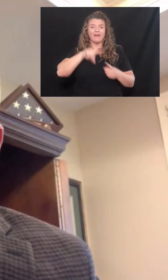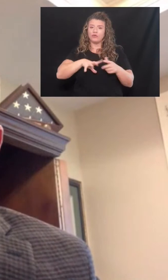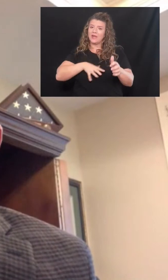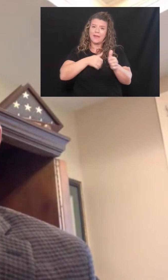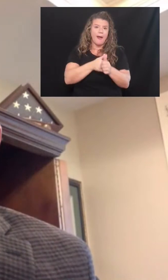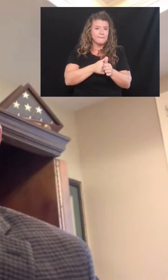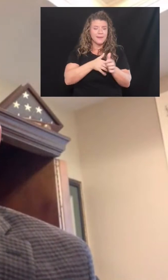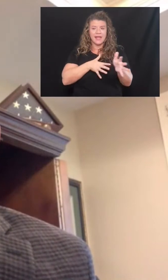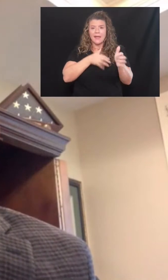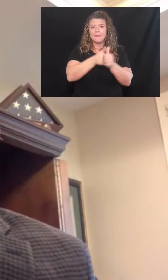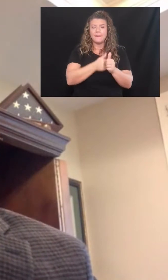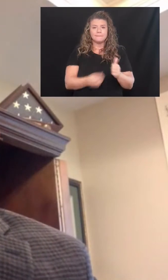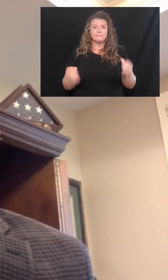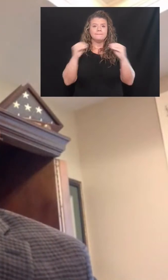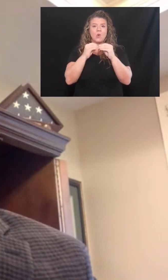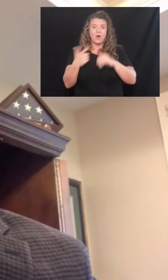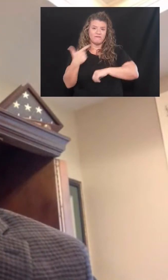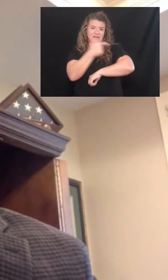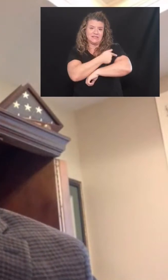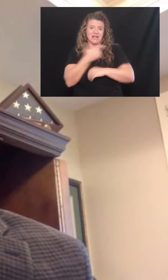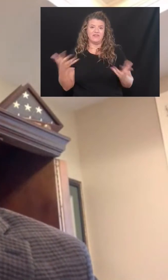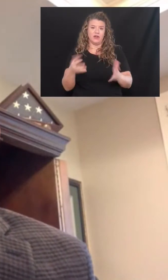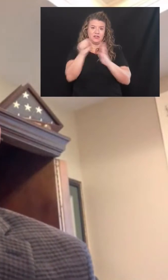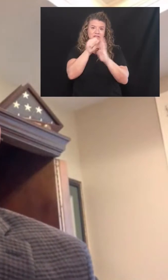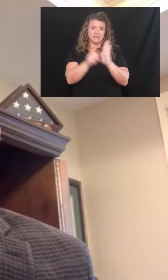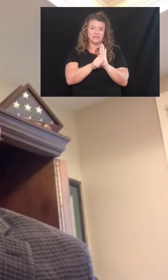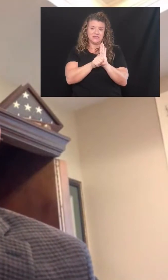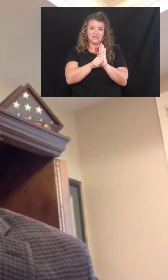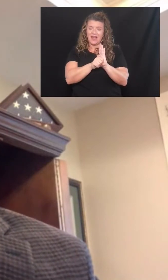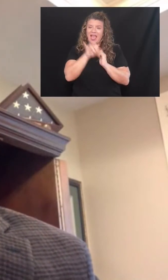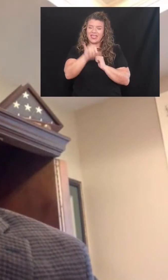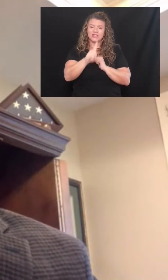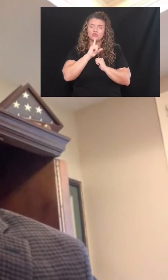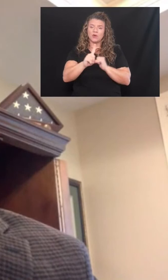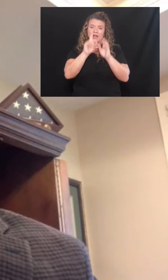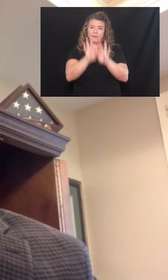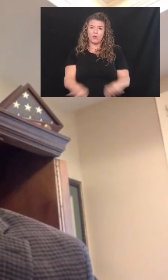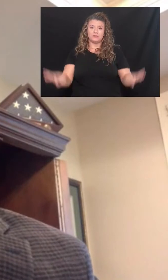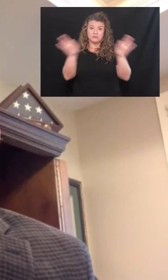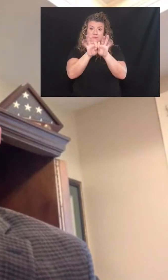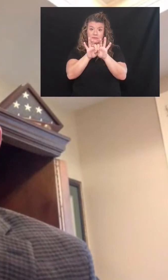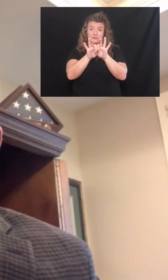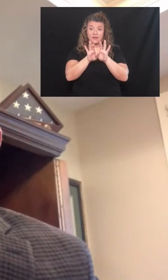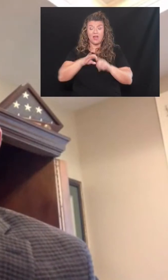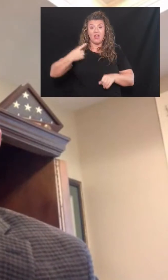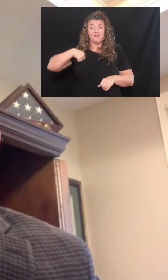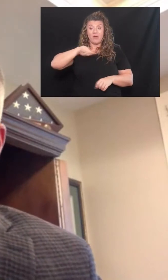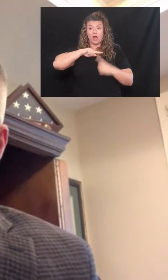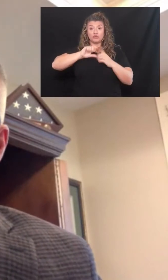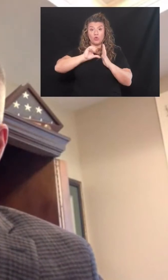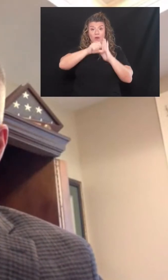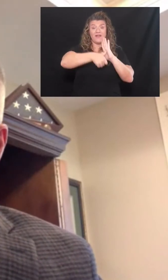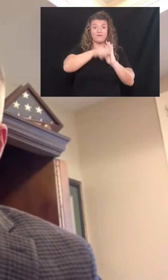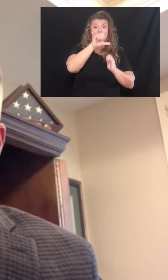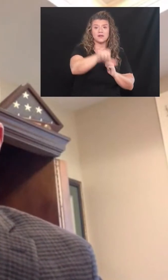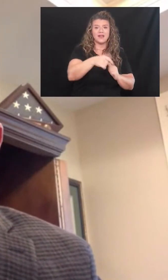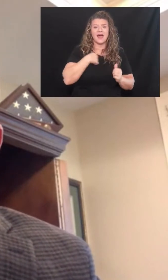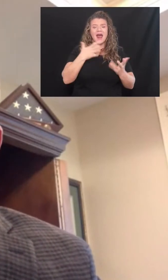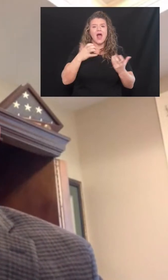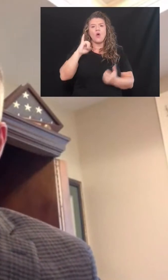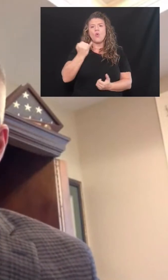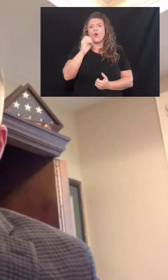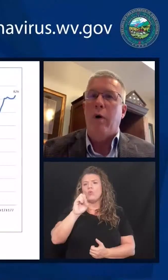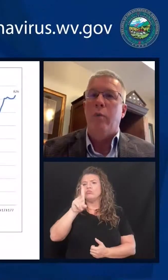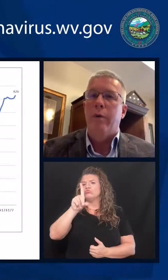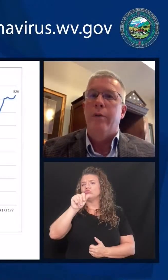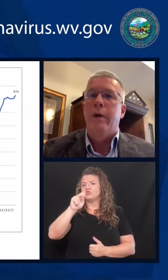we are getting vaccinated in our state. It's exceptionally important. And in order to reinforce that, I'd like Jordan to put up a